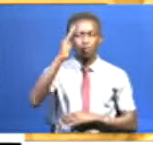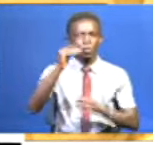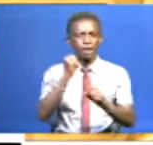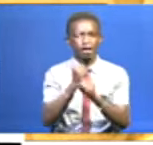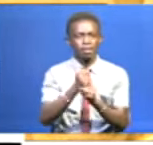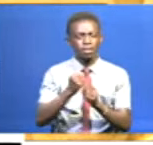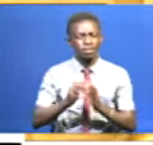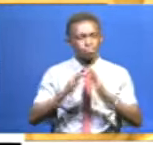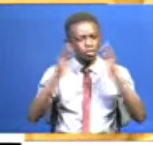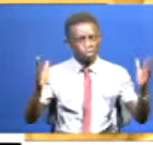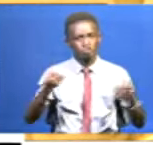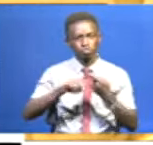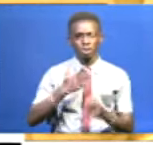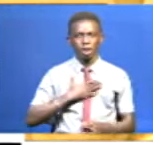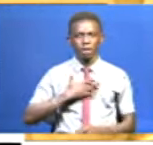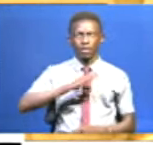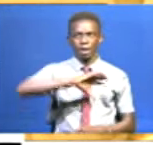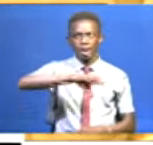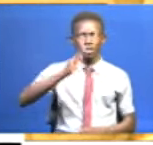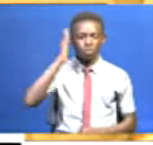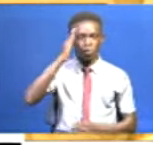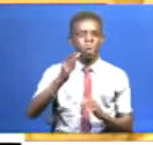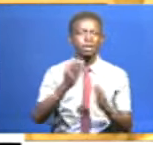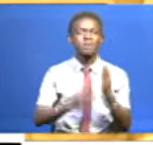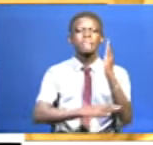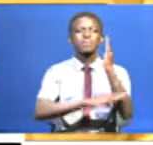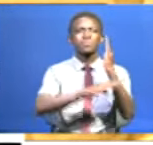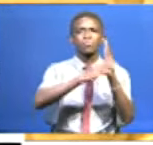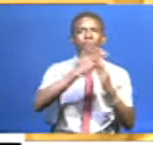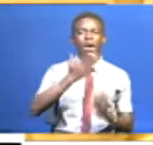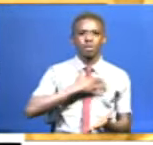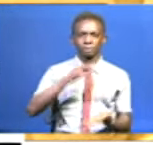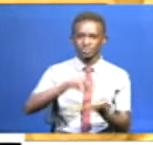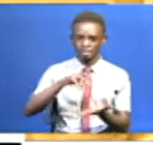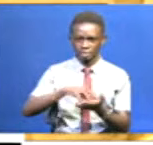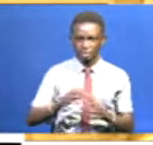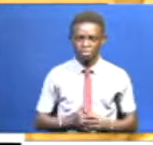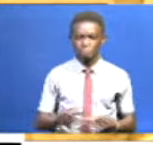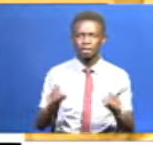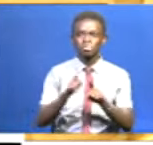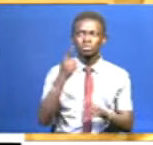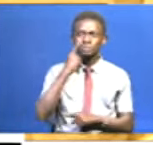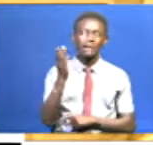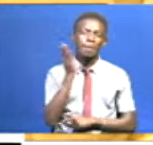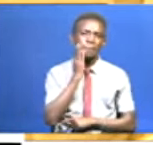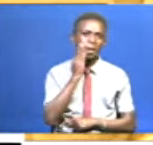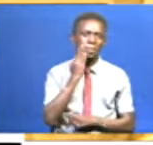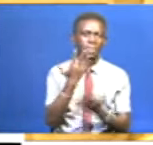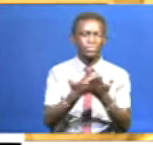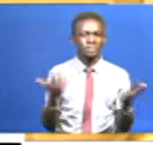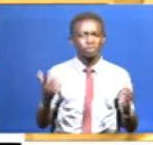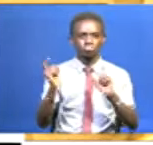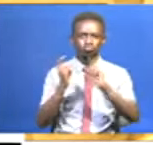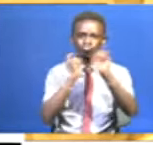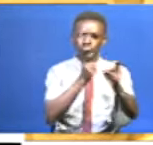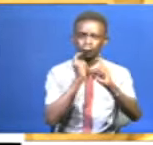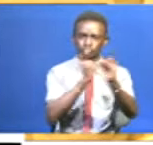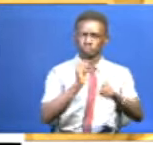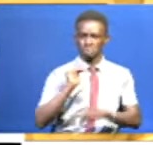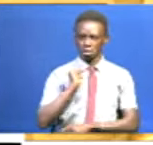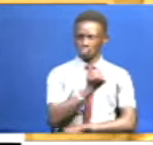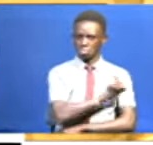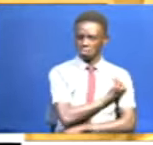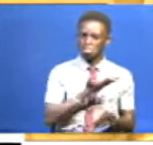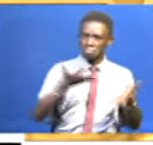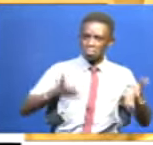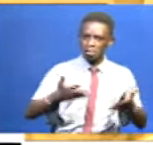will improve our indicators. And what they have launched today, the mama kits which they have donated to us, I'm told there are